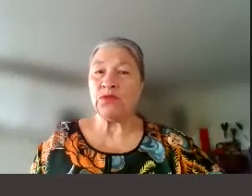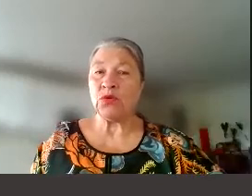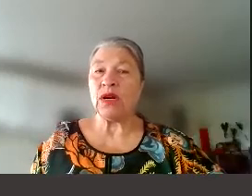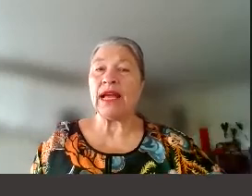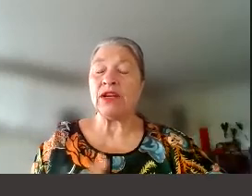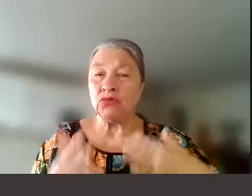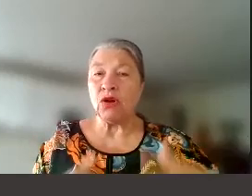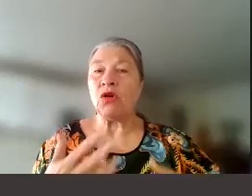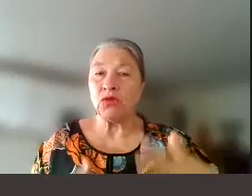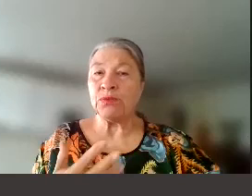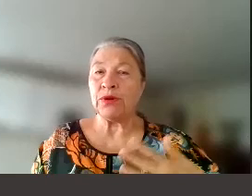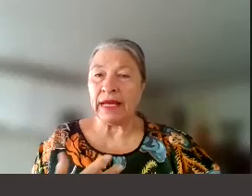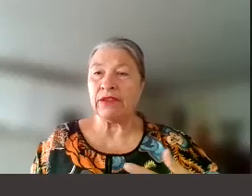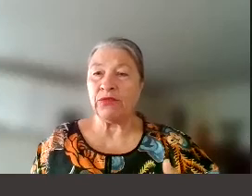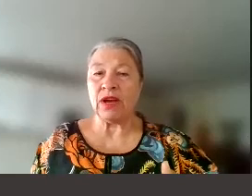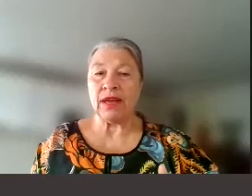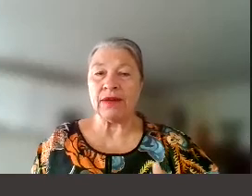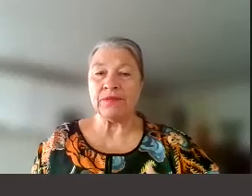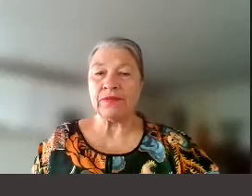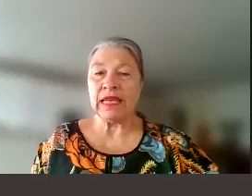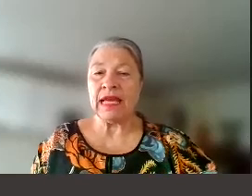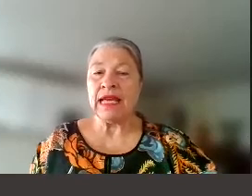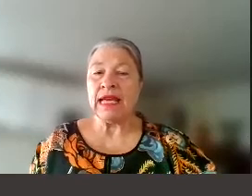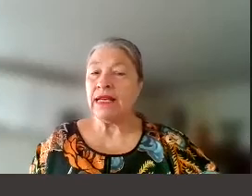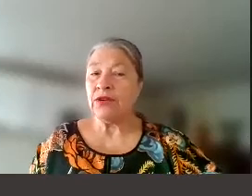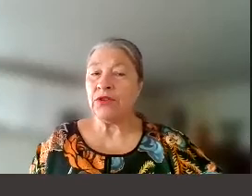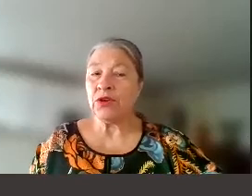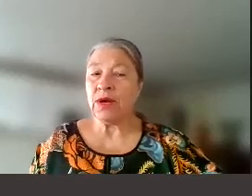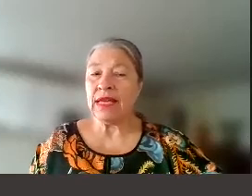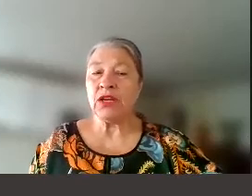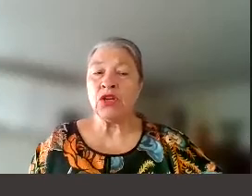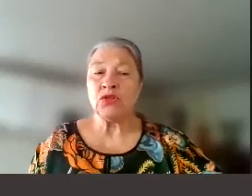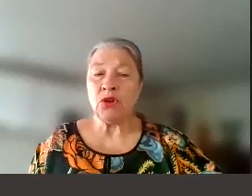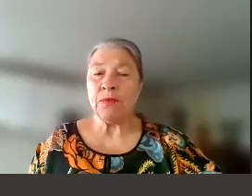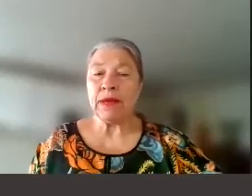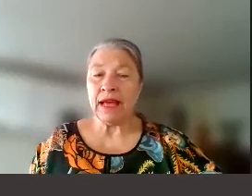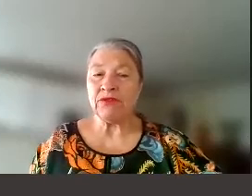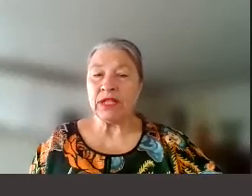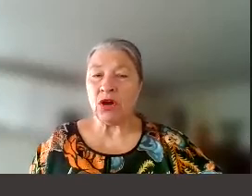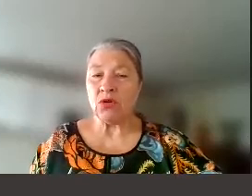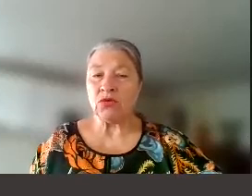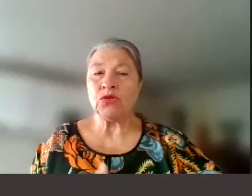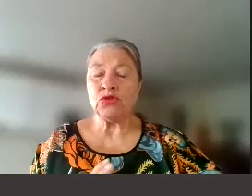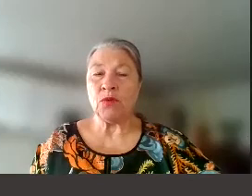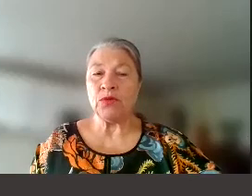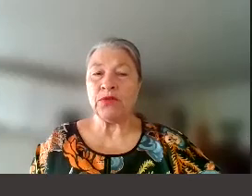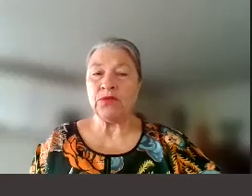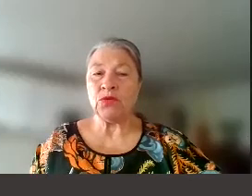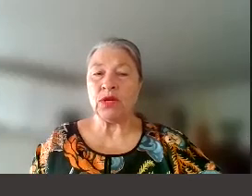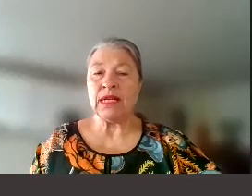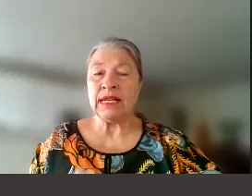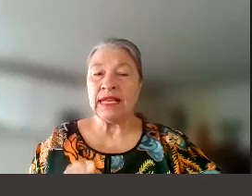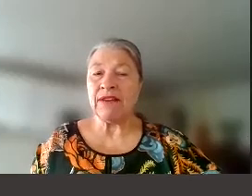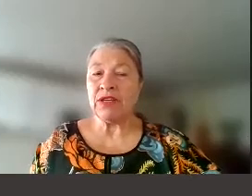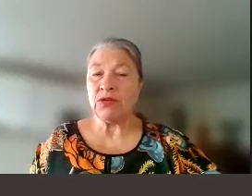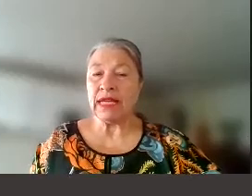to the floor and roll to put out the fire. In an earthquake, drop, cover and hold. Drop to the